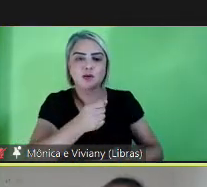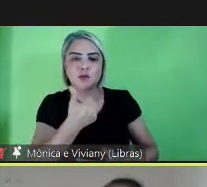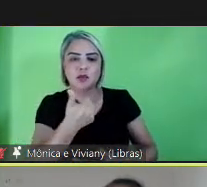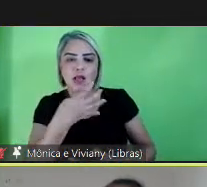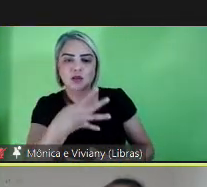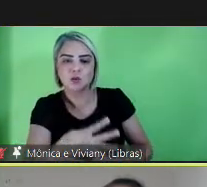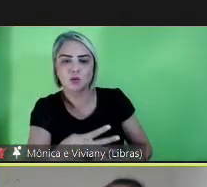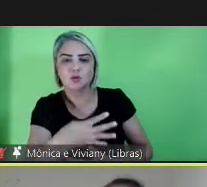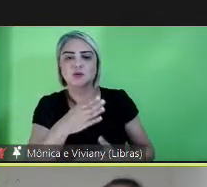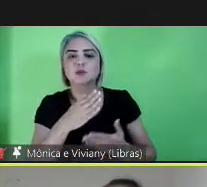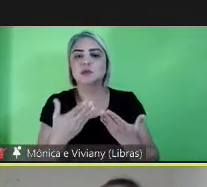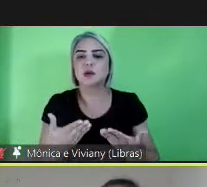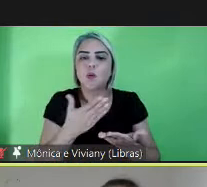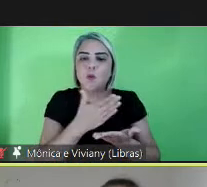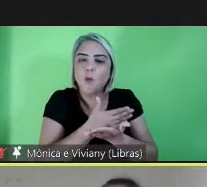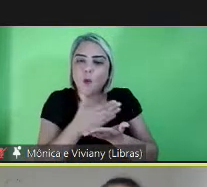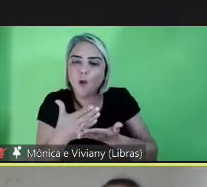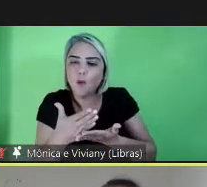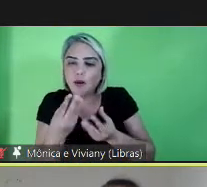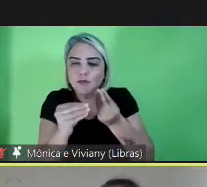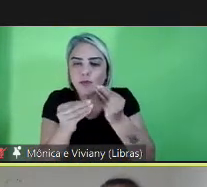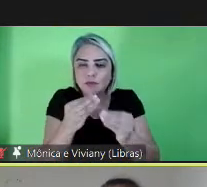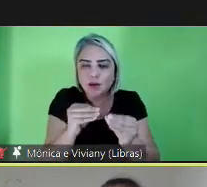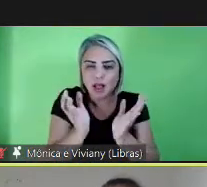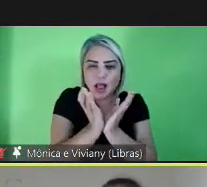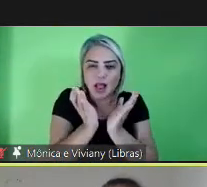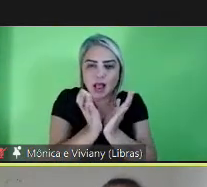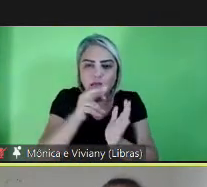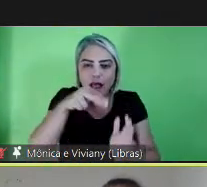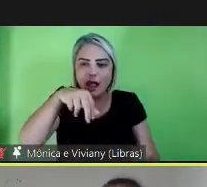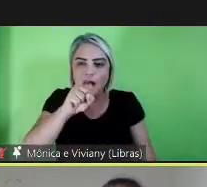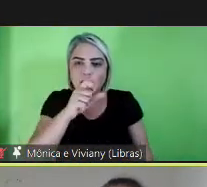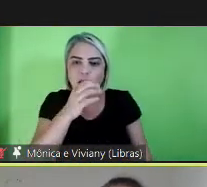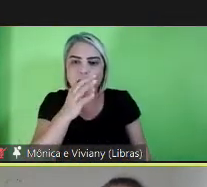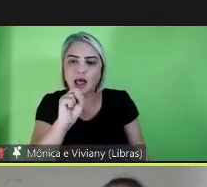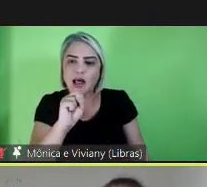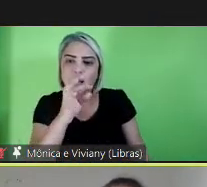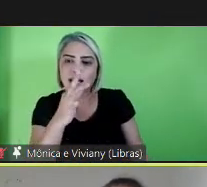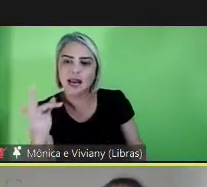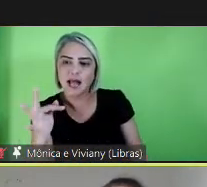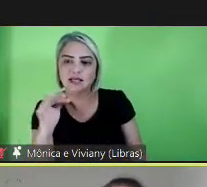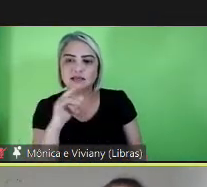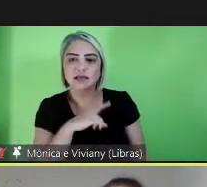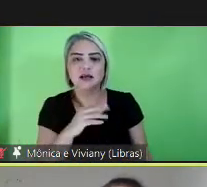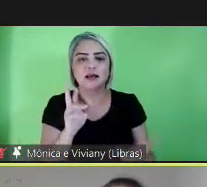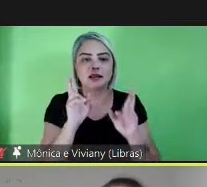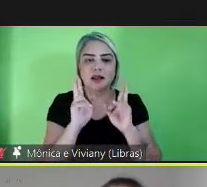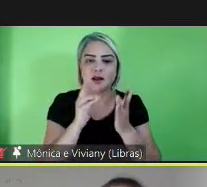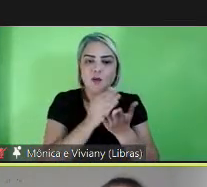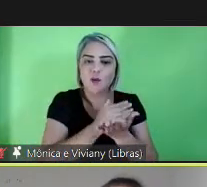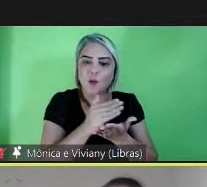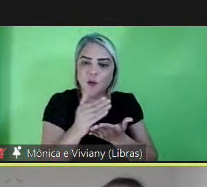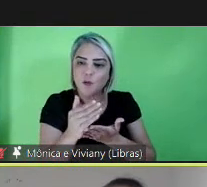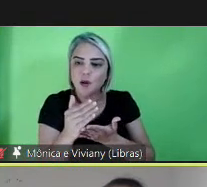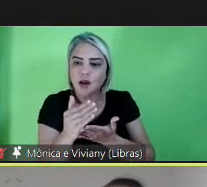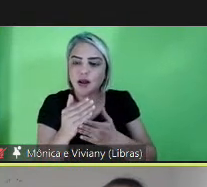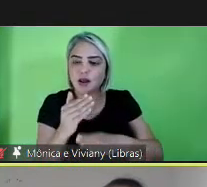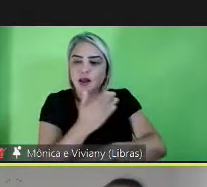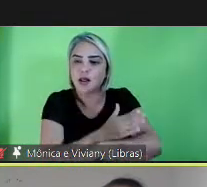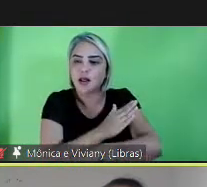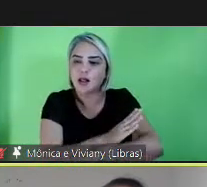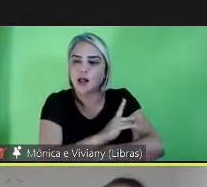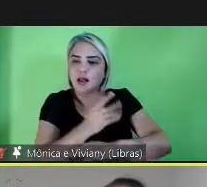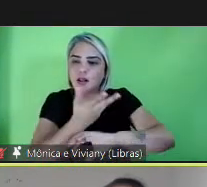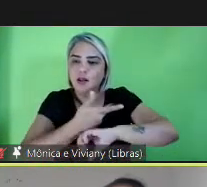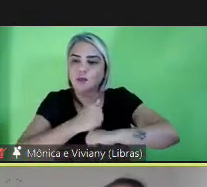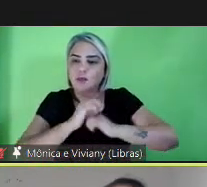in 2014. In 2014, we began to have a NASP team in the municipality of Palmas. This thanks to the beginning